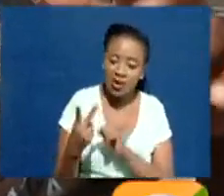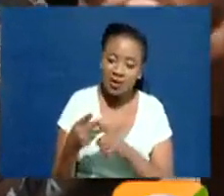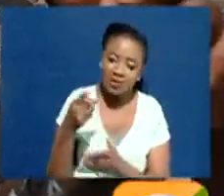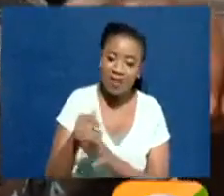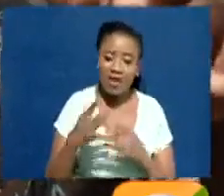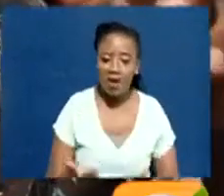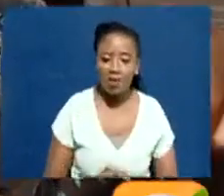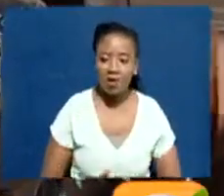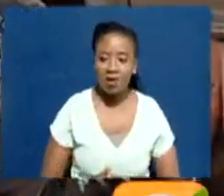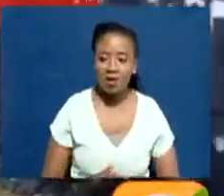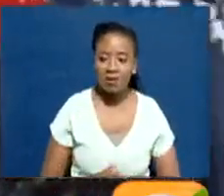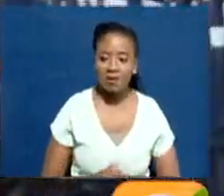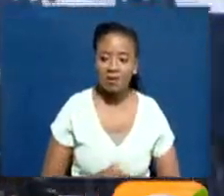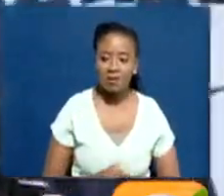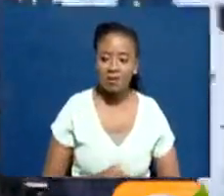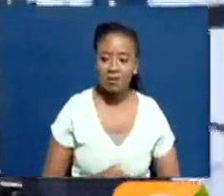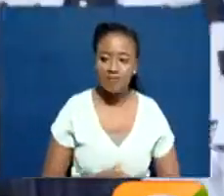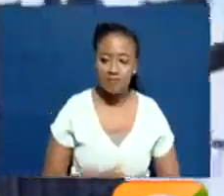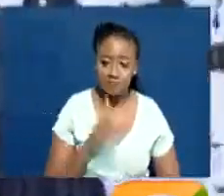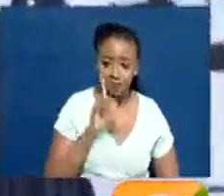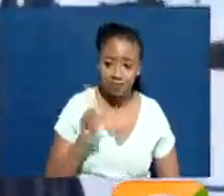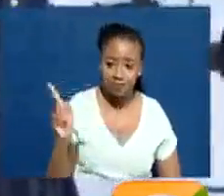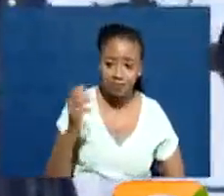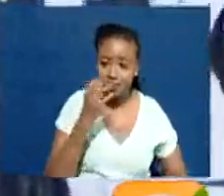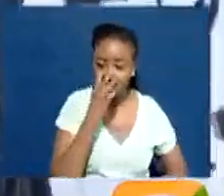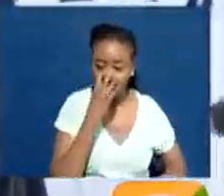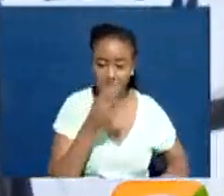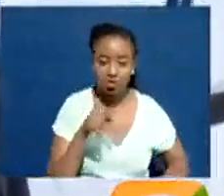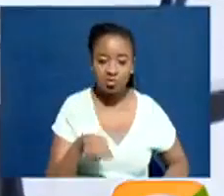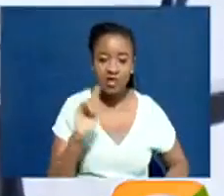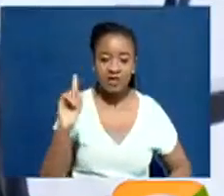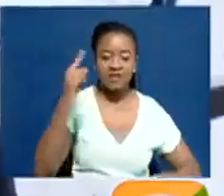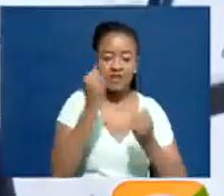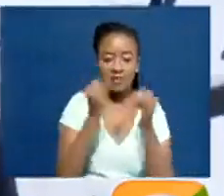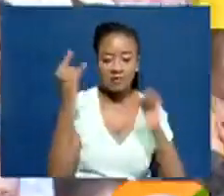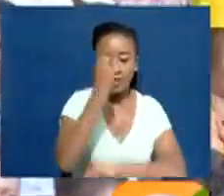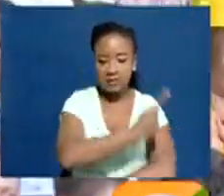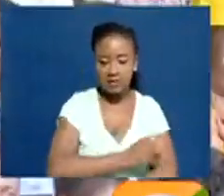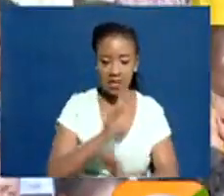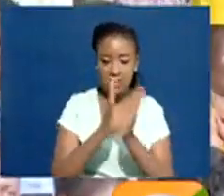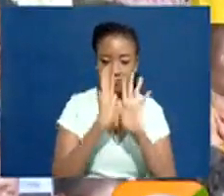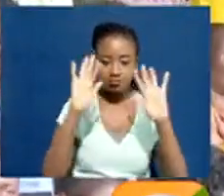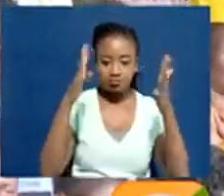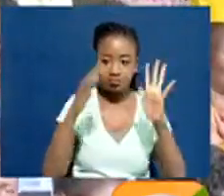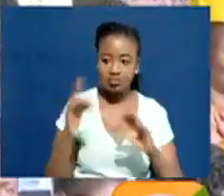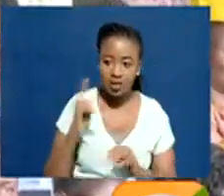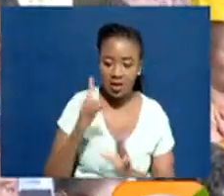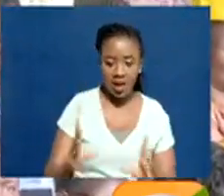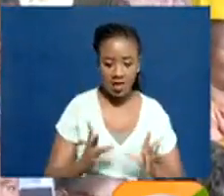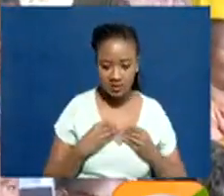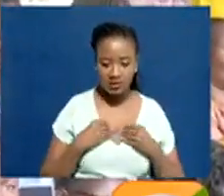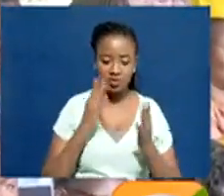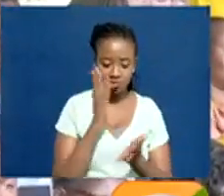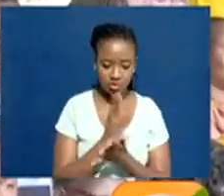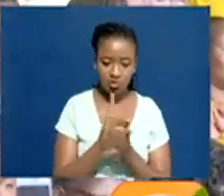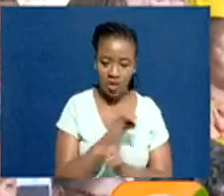tunalipa, tuko na rent na kila kitu. President William Ruto, in his first Madaraka Day celebration speech, admitted that the issue of